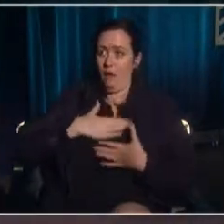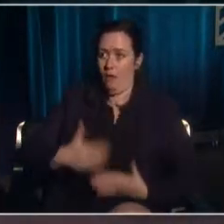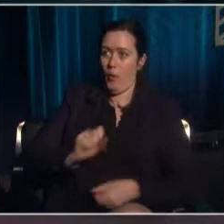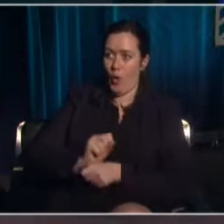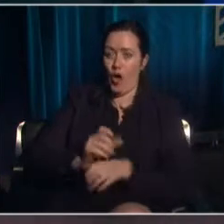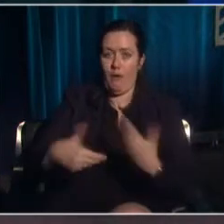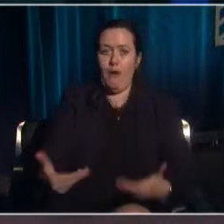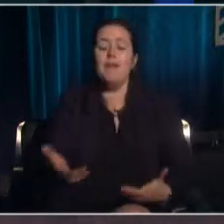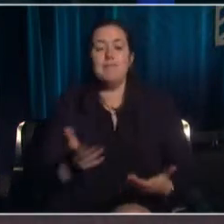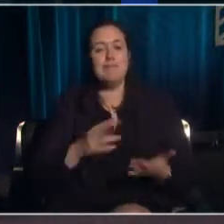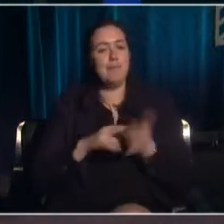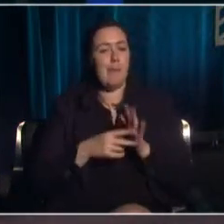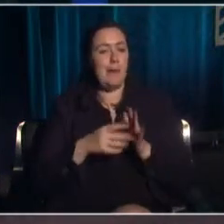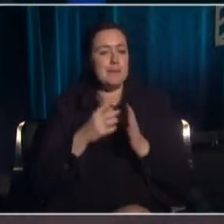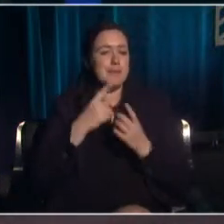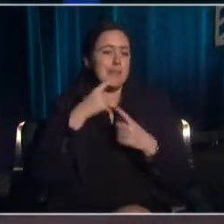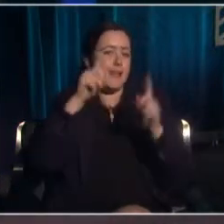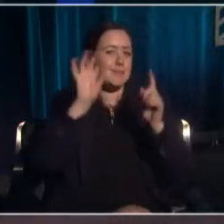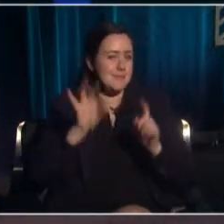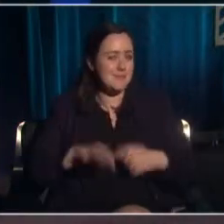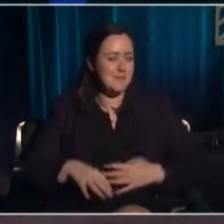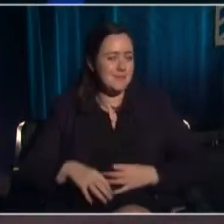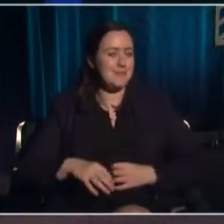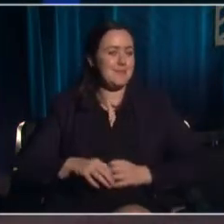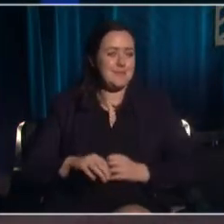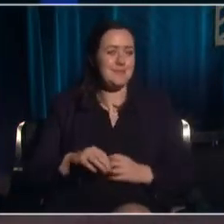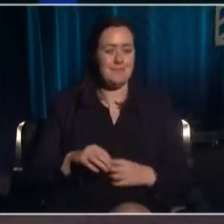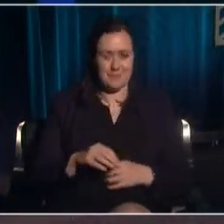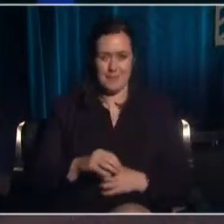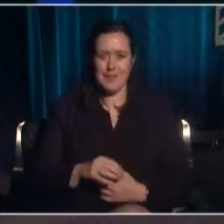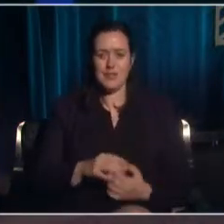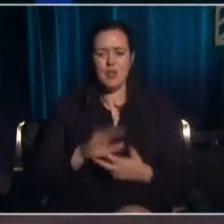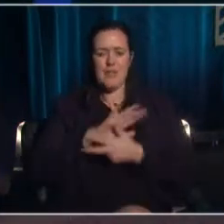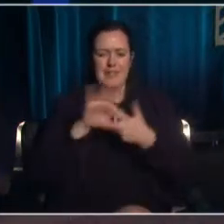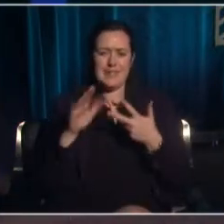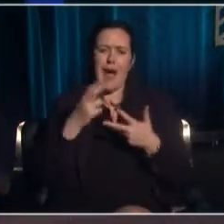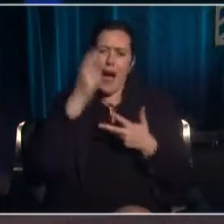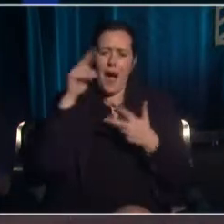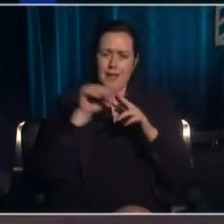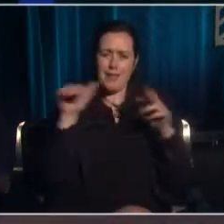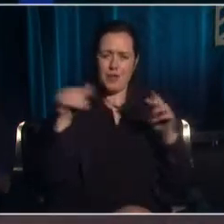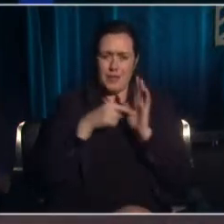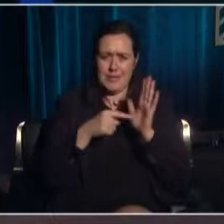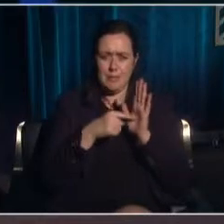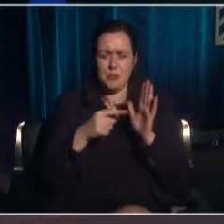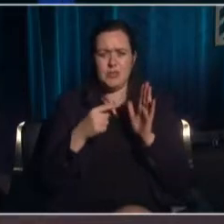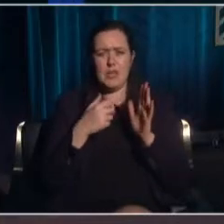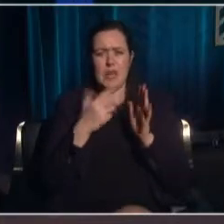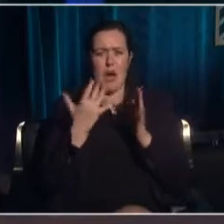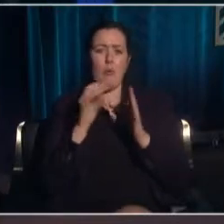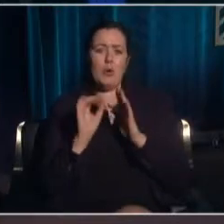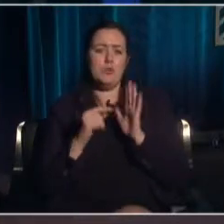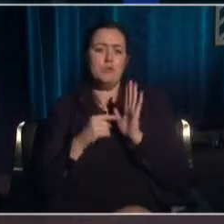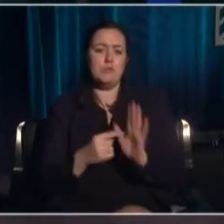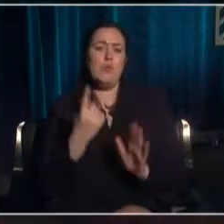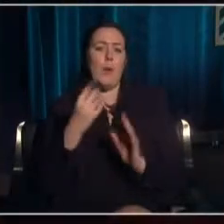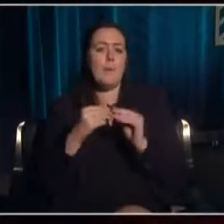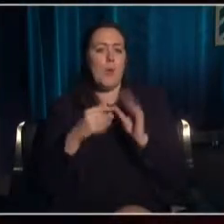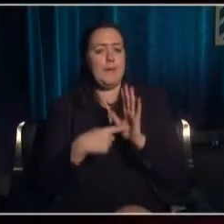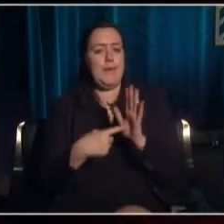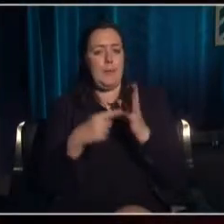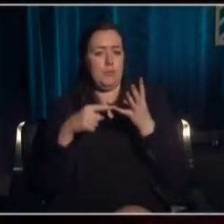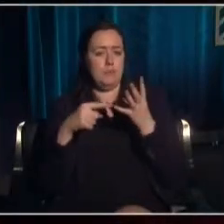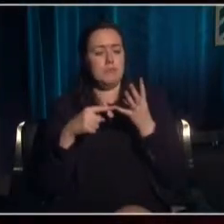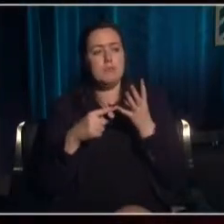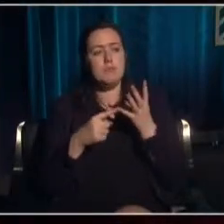So, I've given you 3 examples that are quite high level, quite highfalutin. I want to give one more example now of someone just